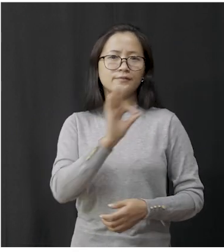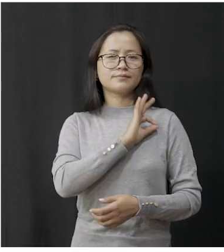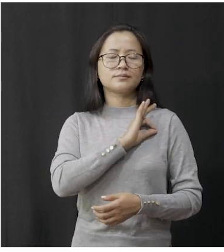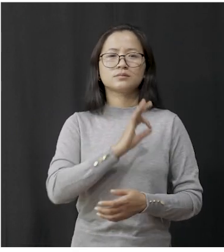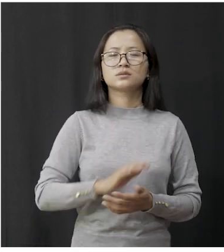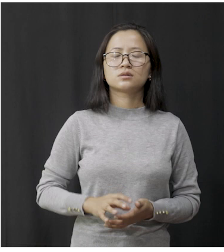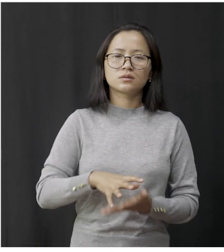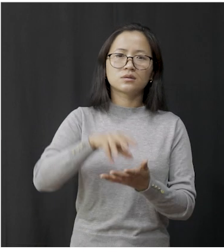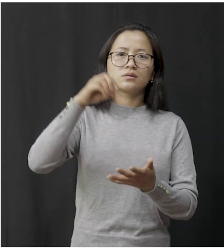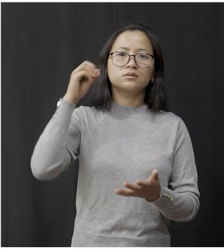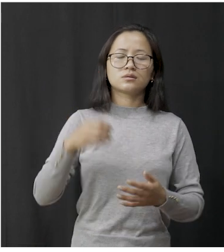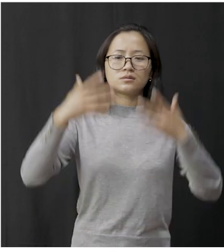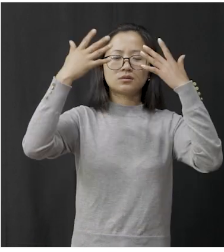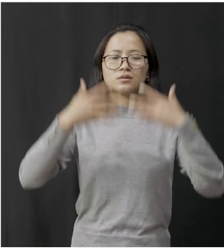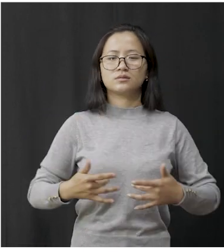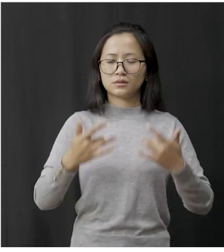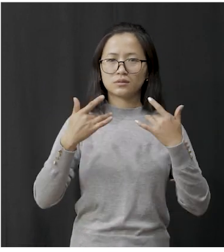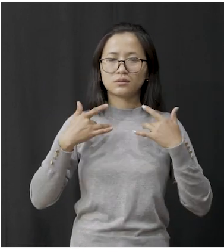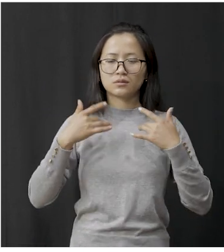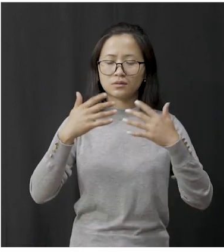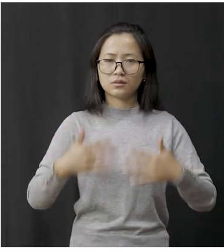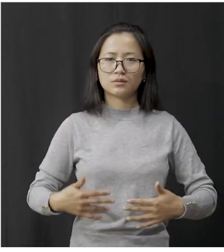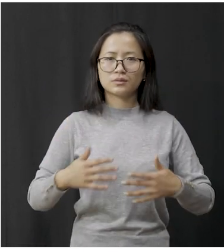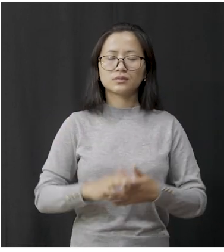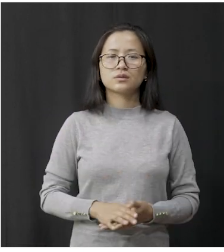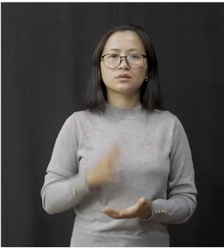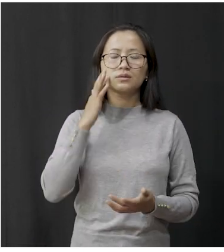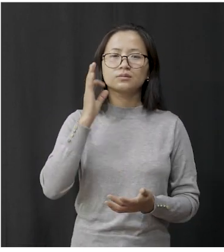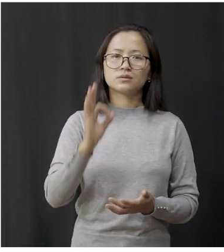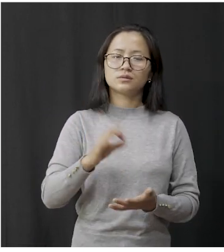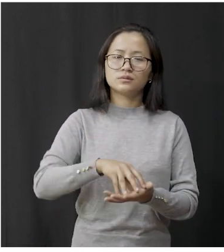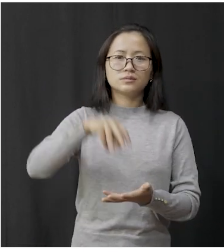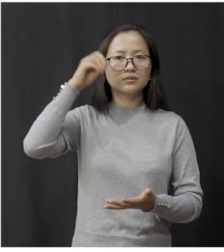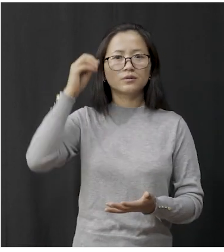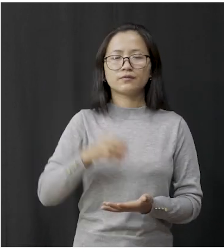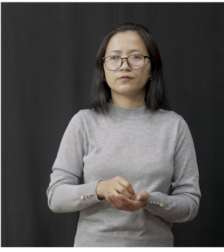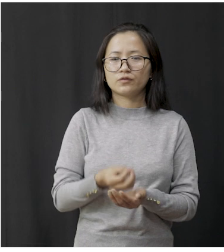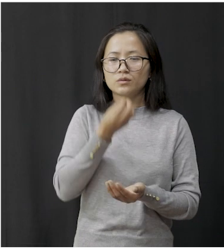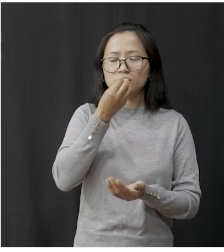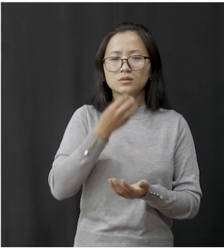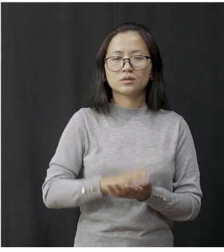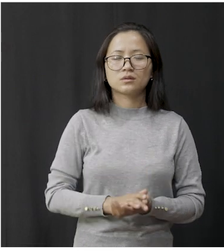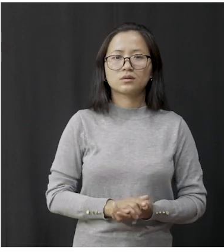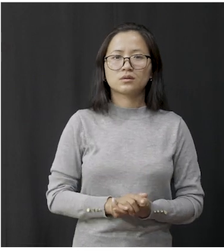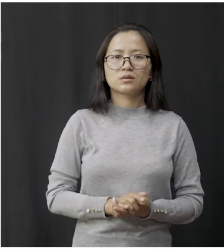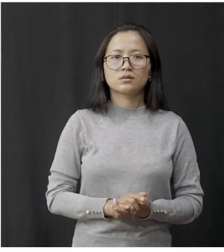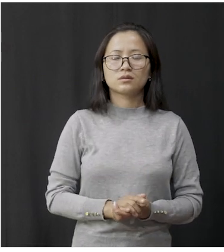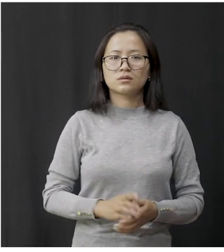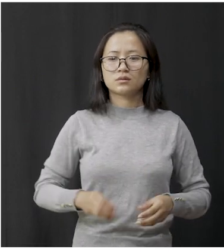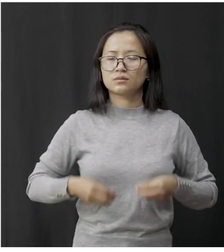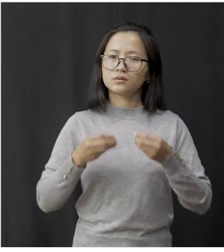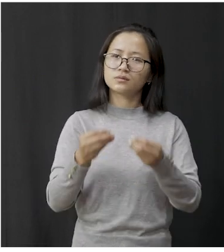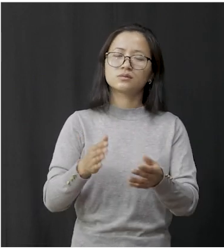interesting. We have learned healthy habits. We have learned the importance of food. So students, I'm